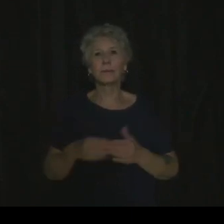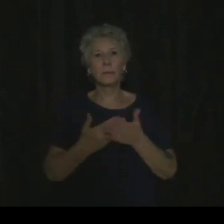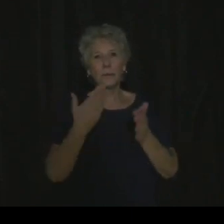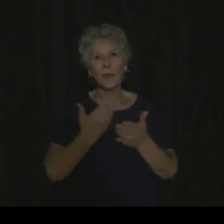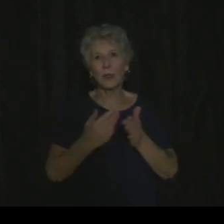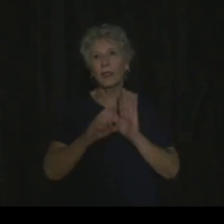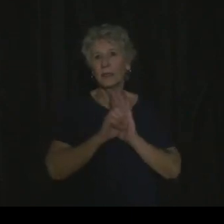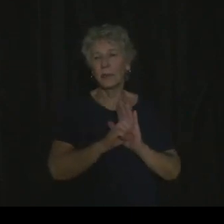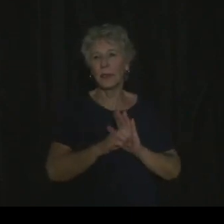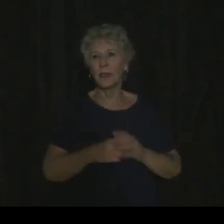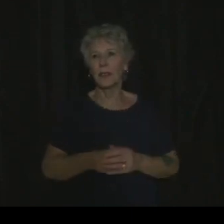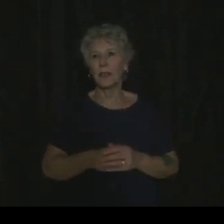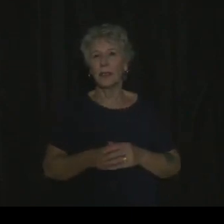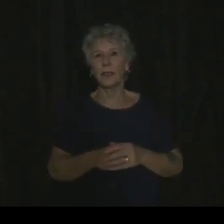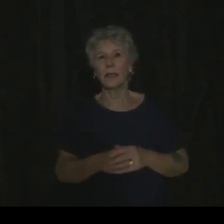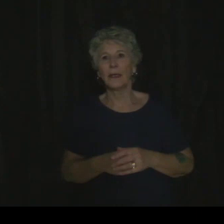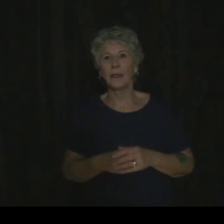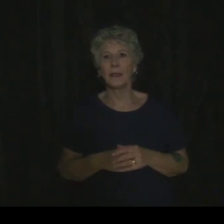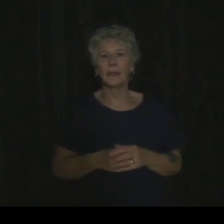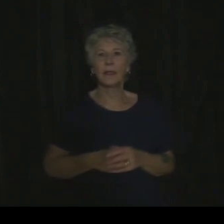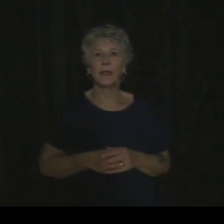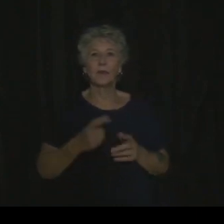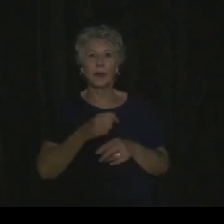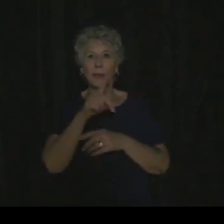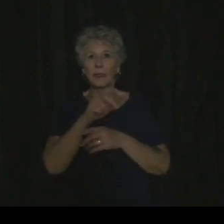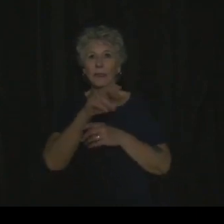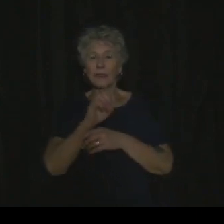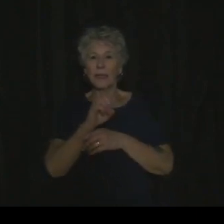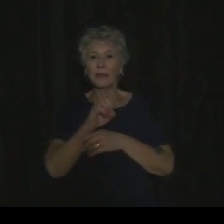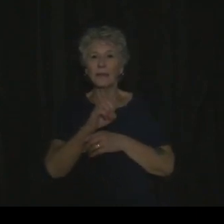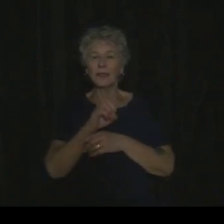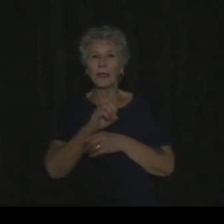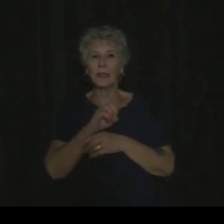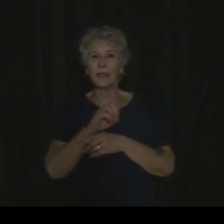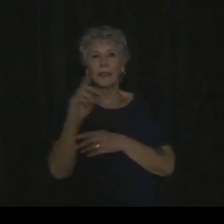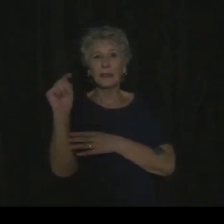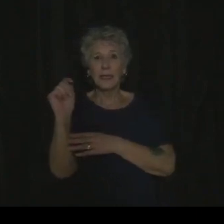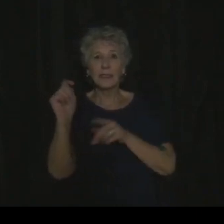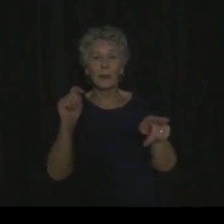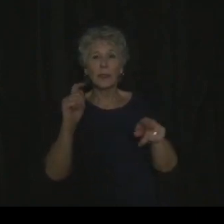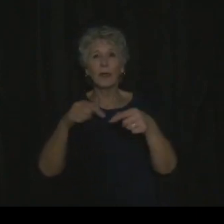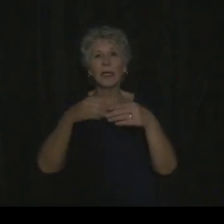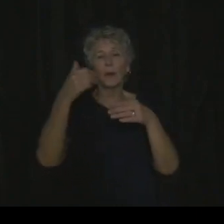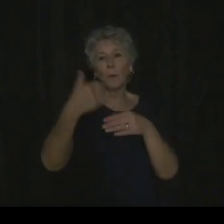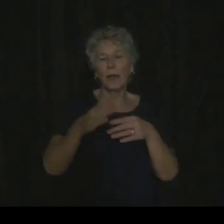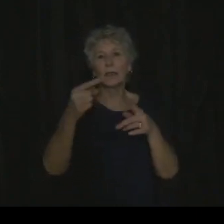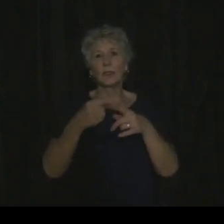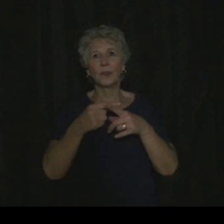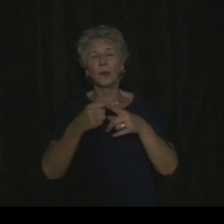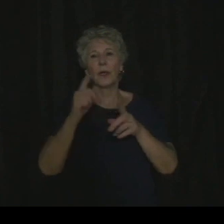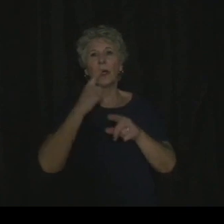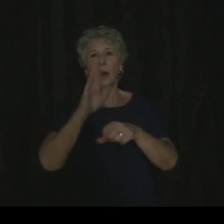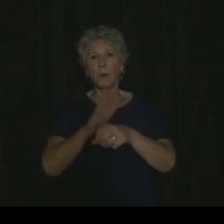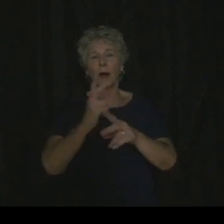want to take from Dave Milne's testimony earlier when he went to Promise Keepers. They met in Washington, D.C. in